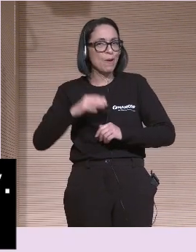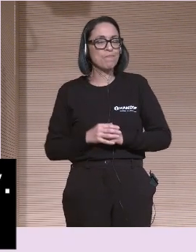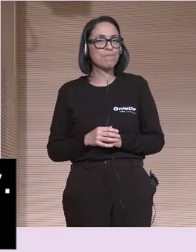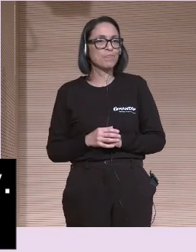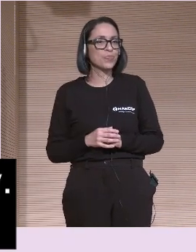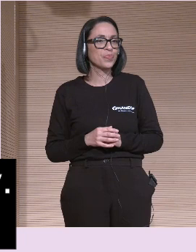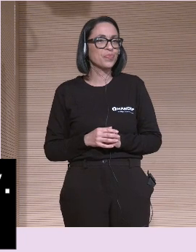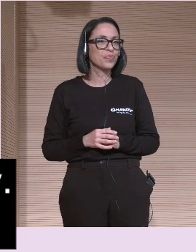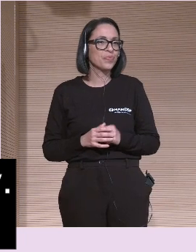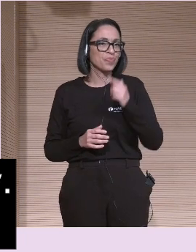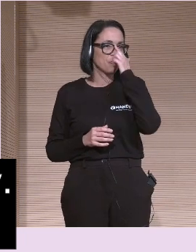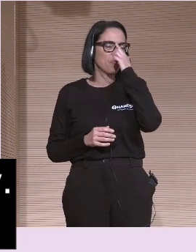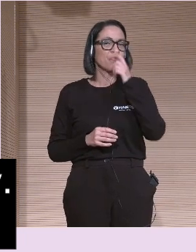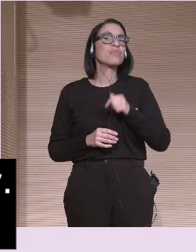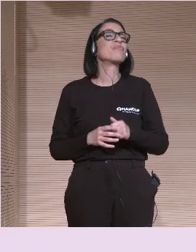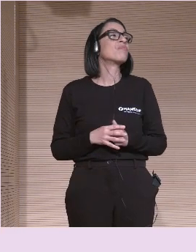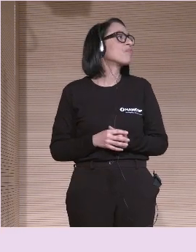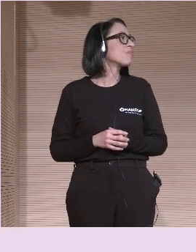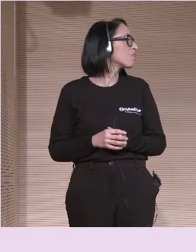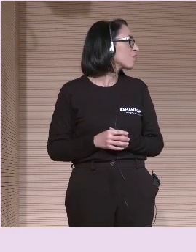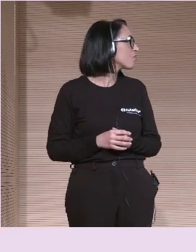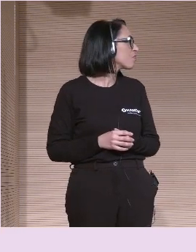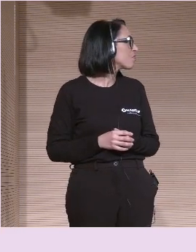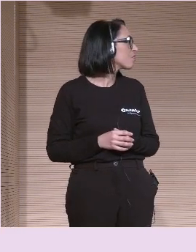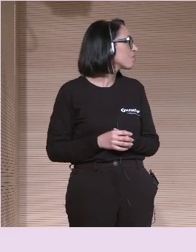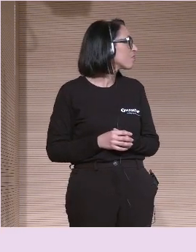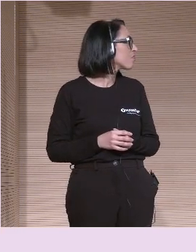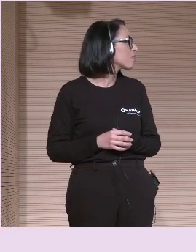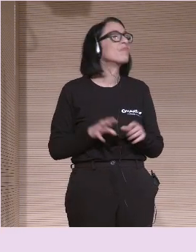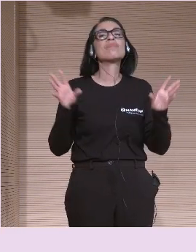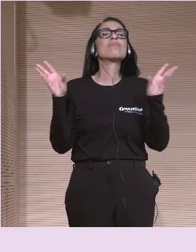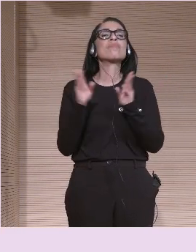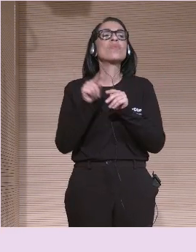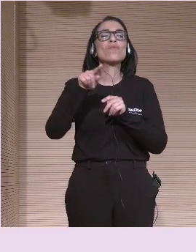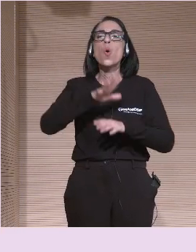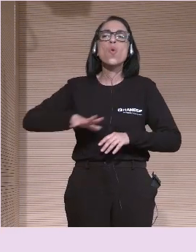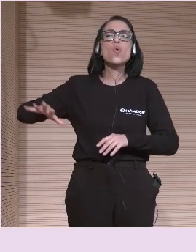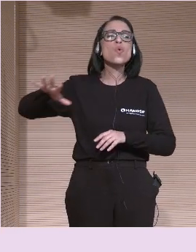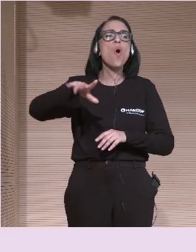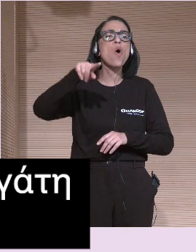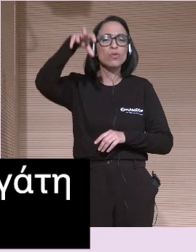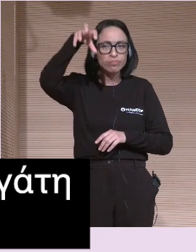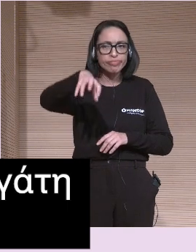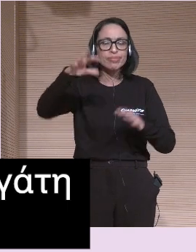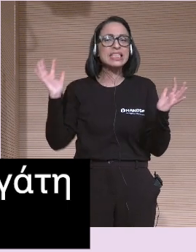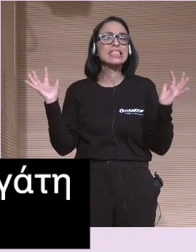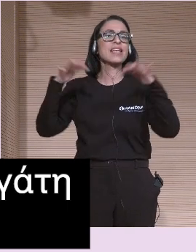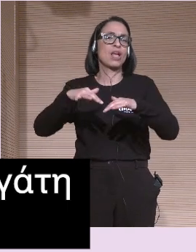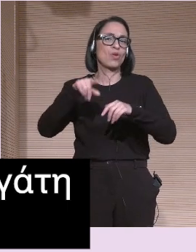camp. And we then displayed that model. And he's seen there shaking hands with the Mayor of London, Sadiq Khan. And he